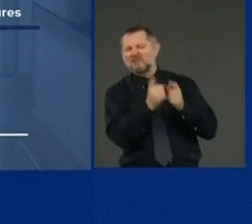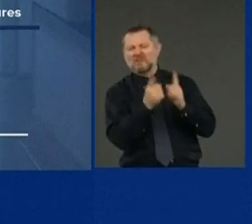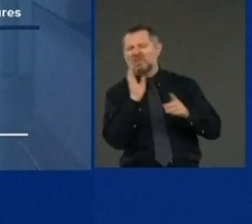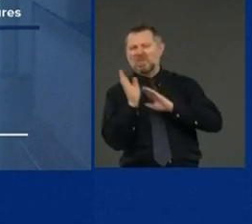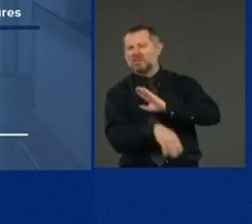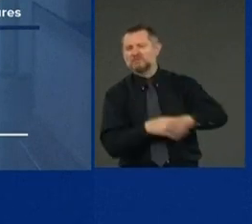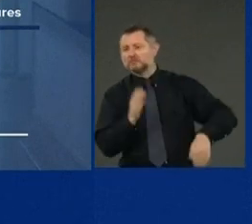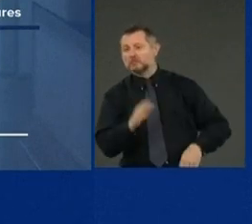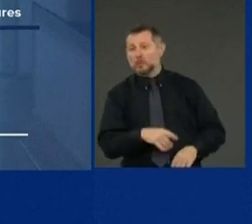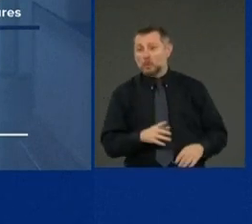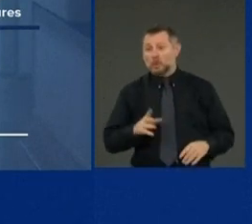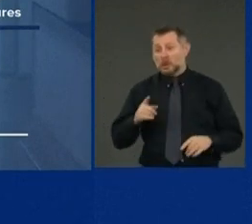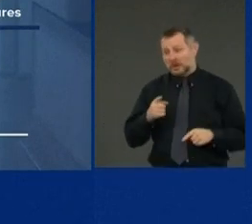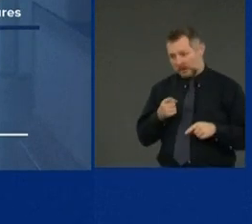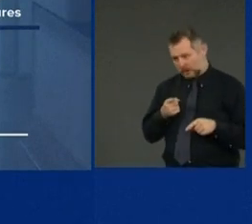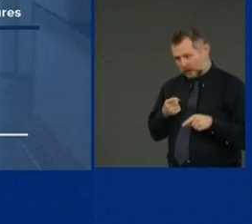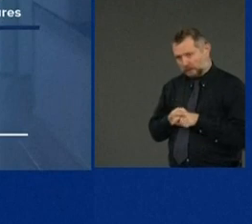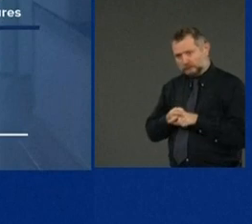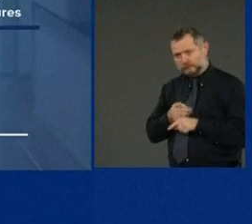Contrary to their own